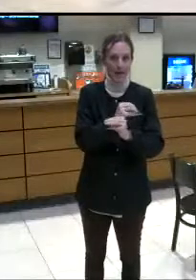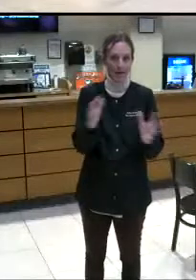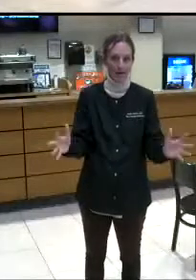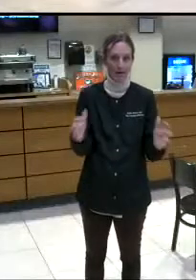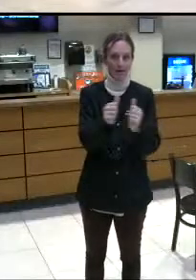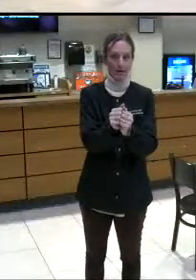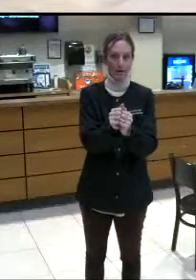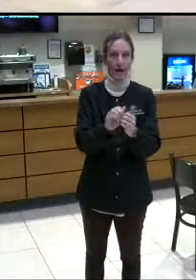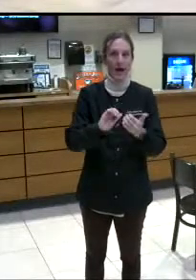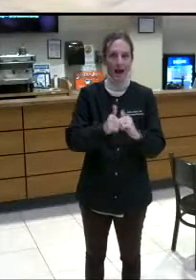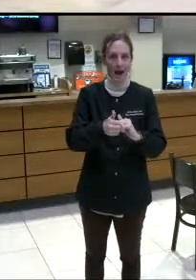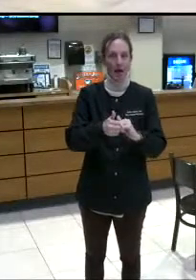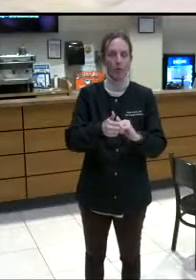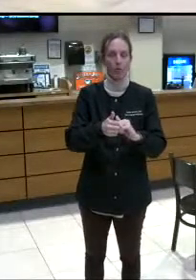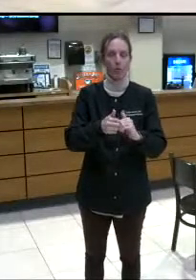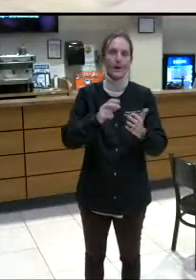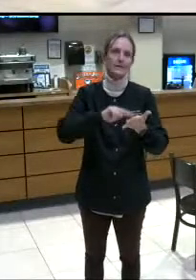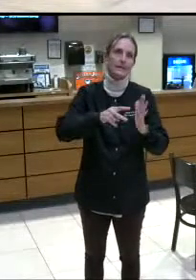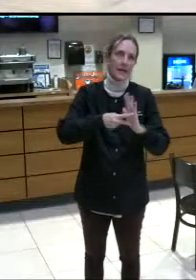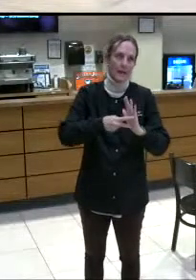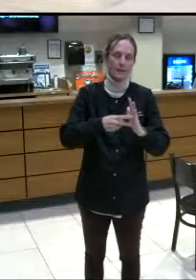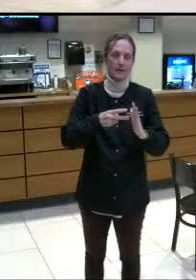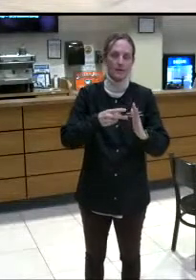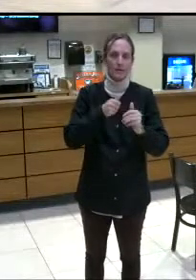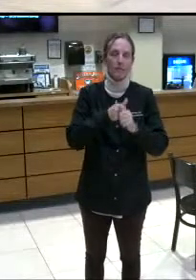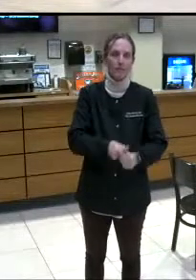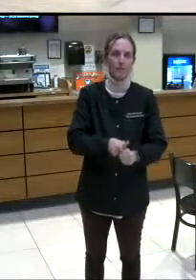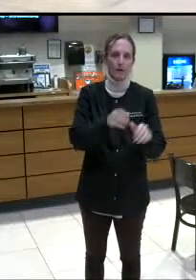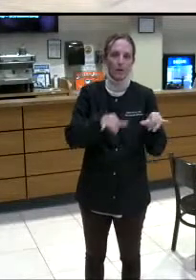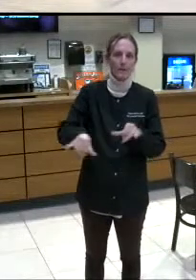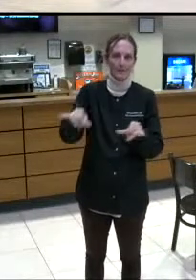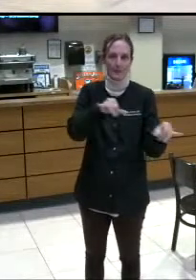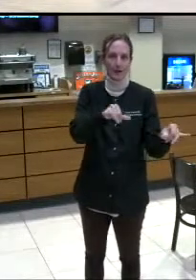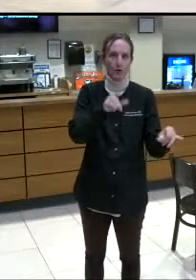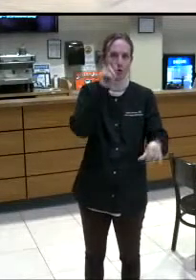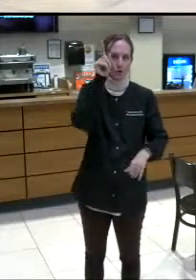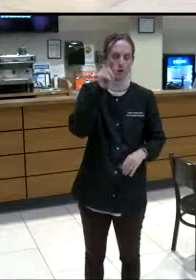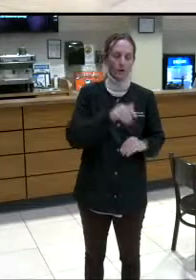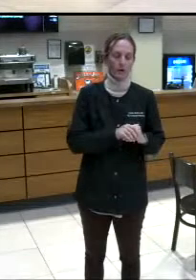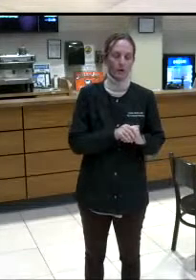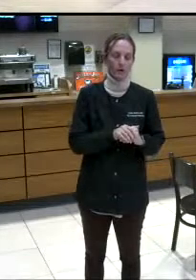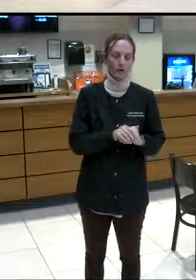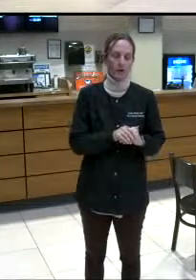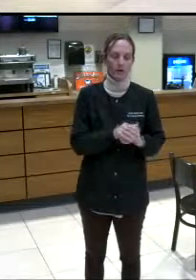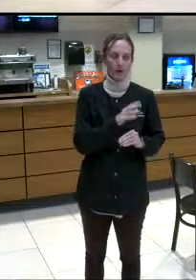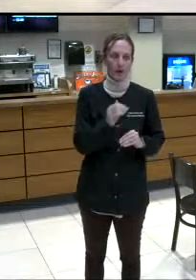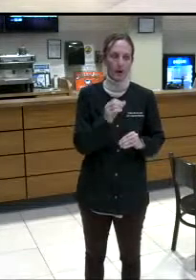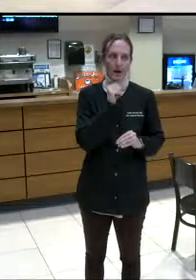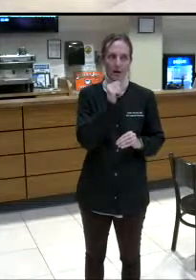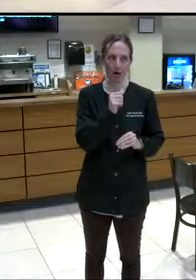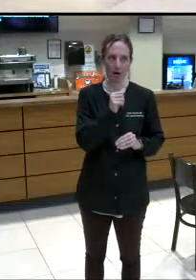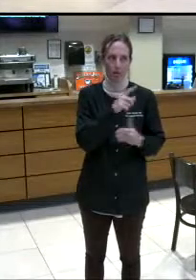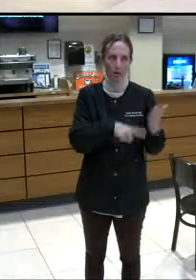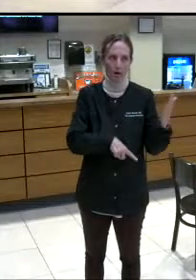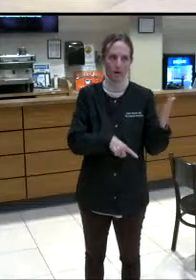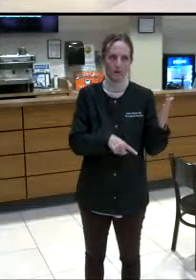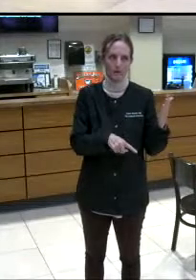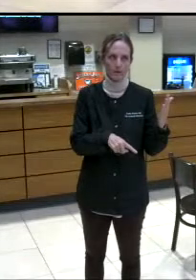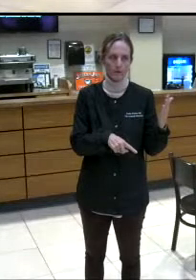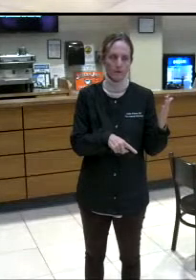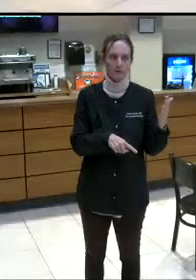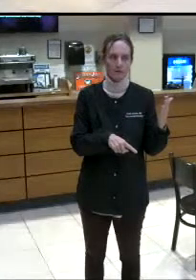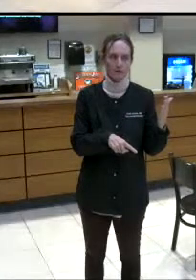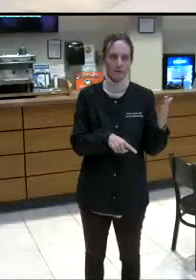intended, based on the standard and not based on what a